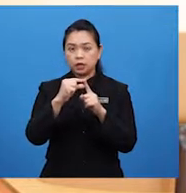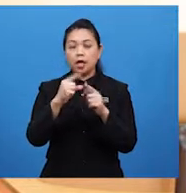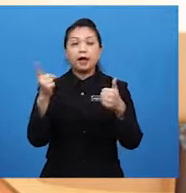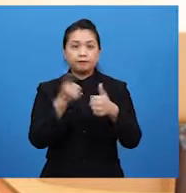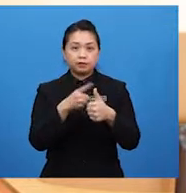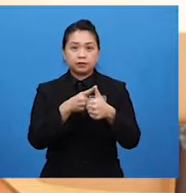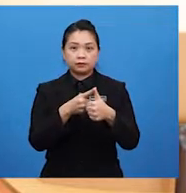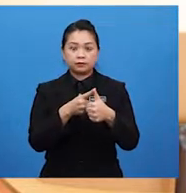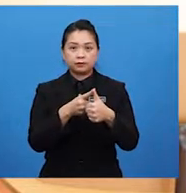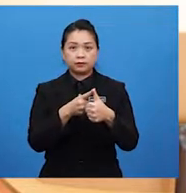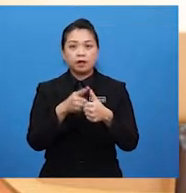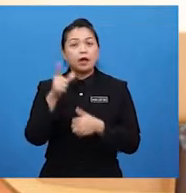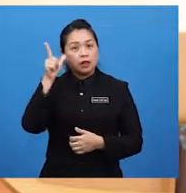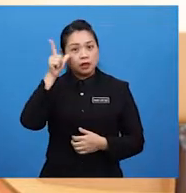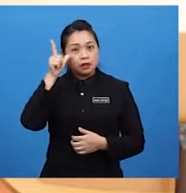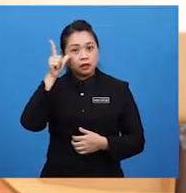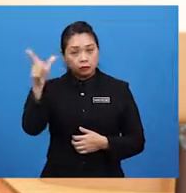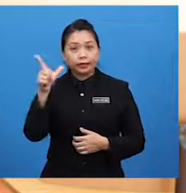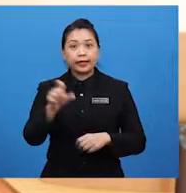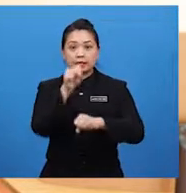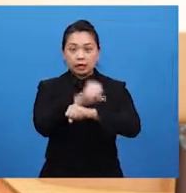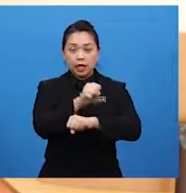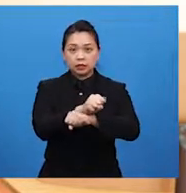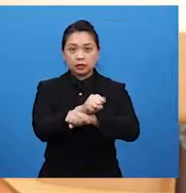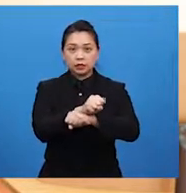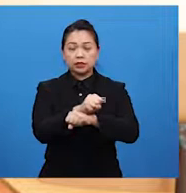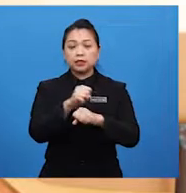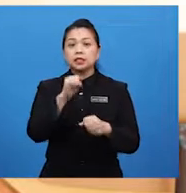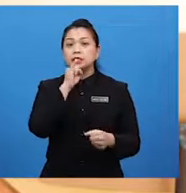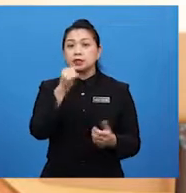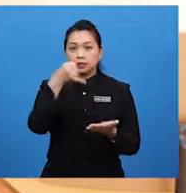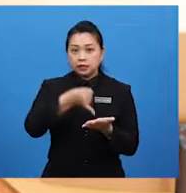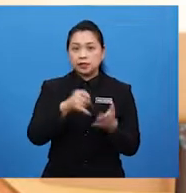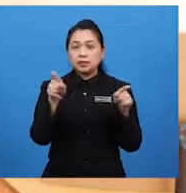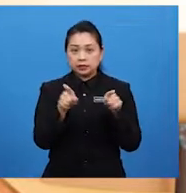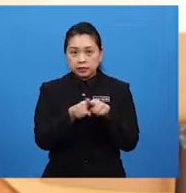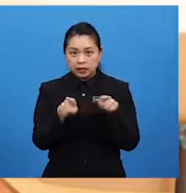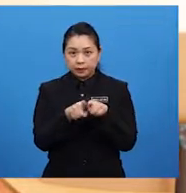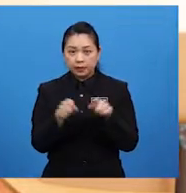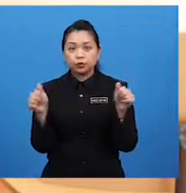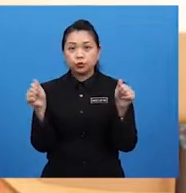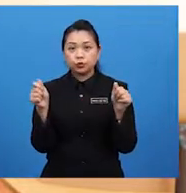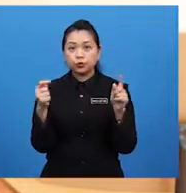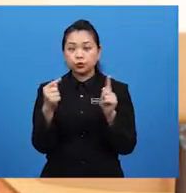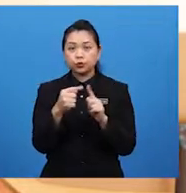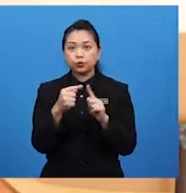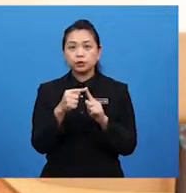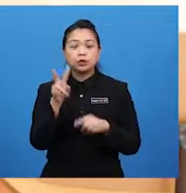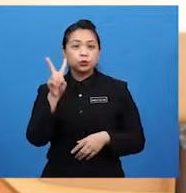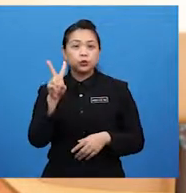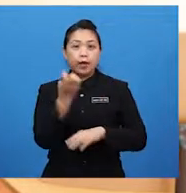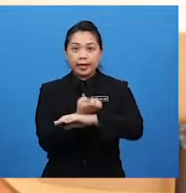all, look at the task. Is it similar to the two essays we